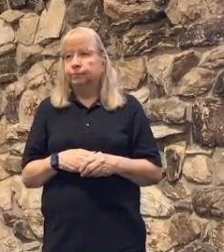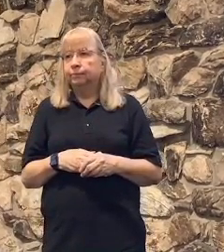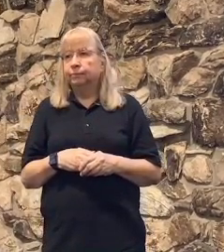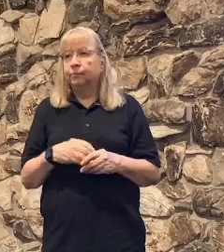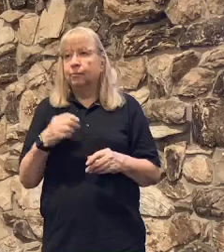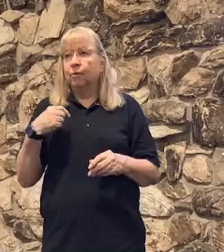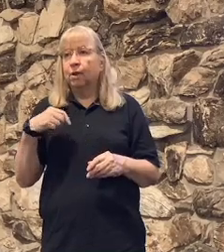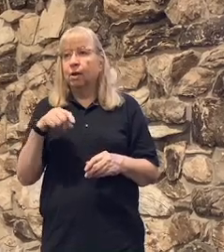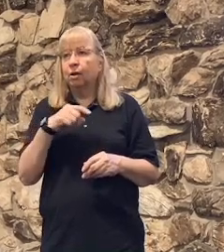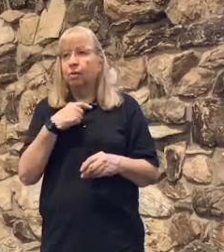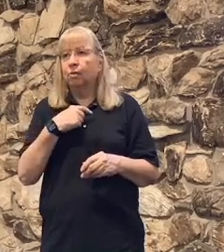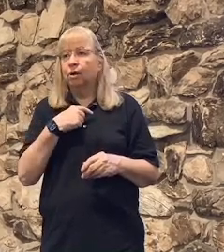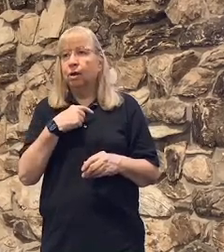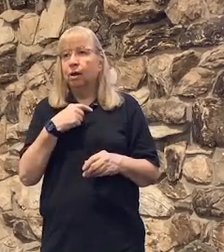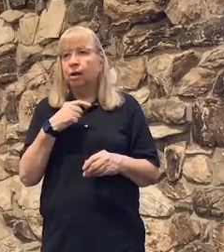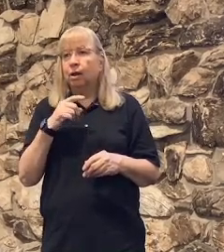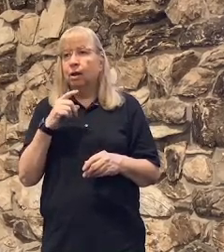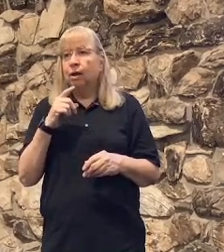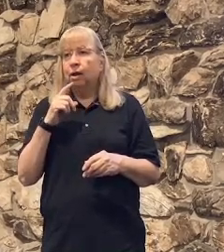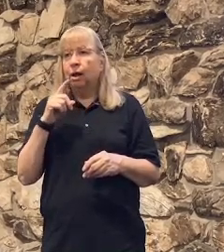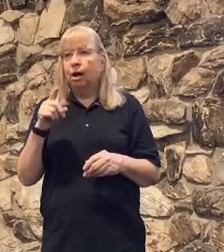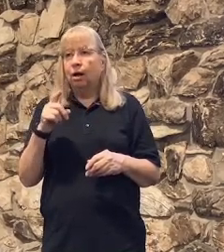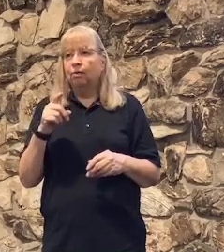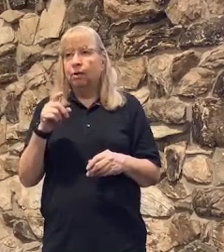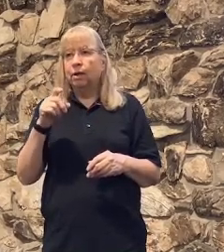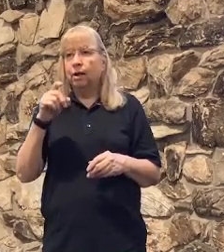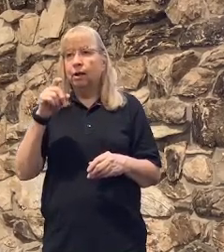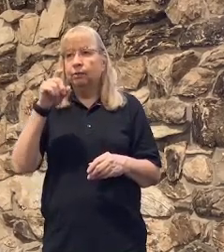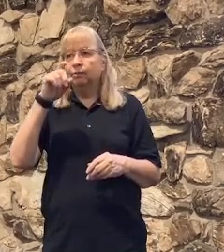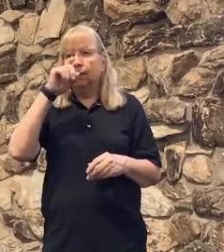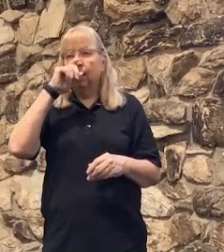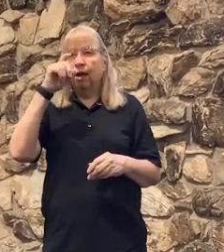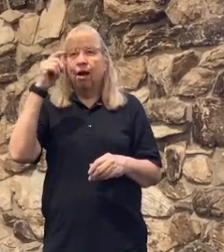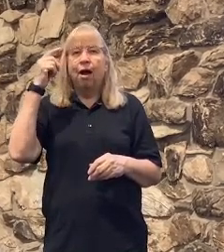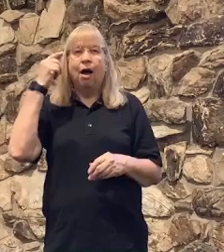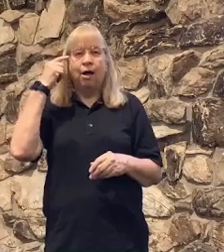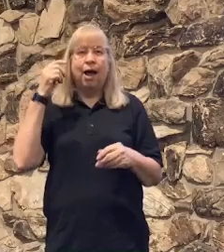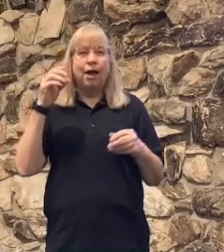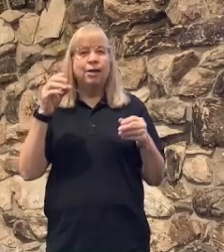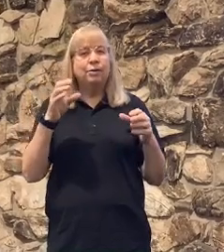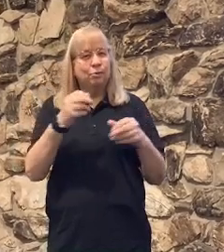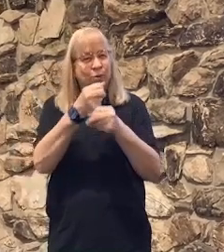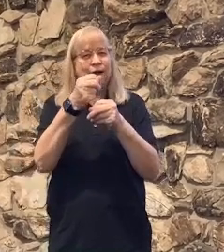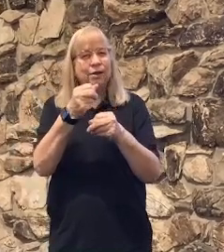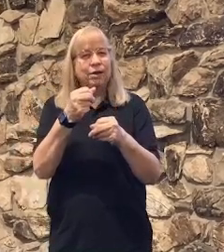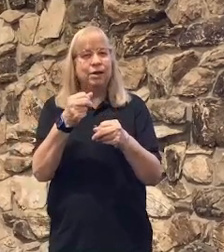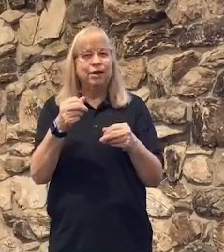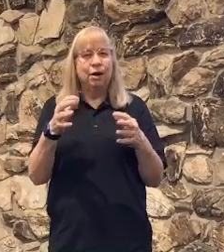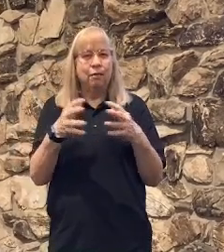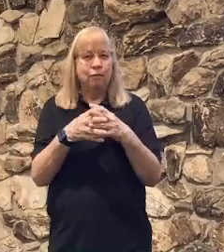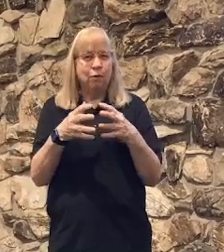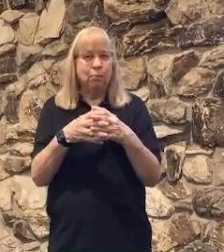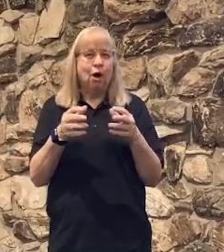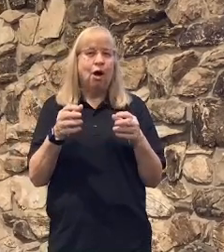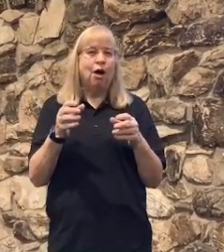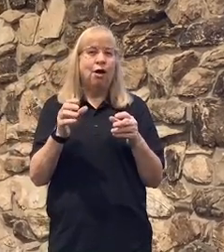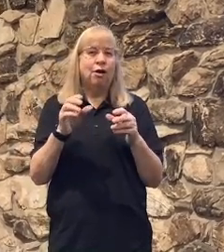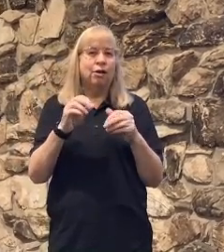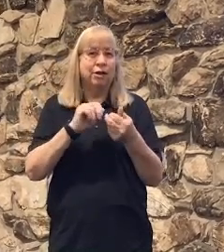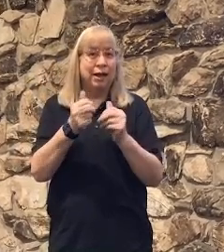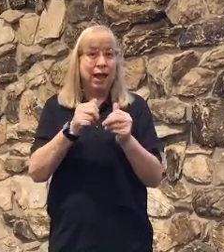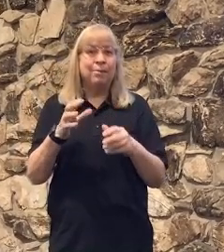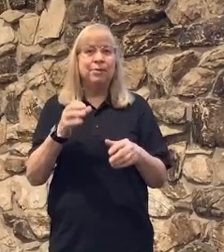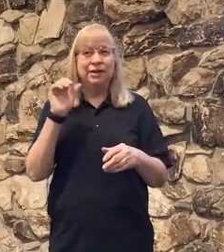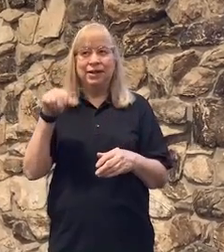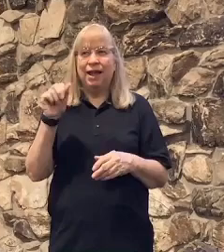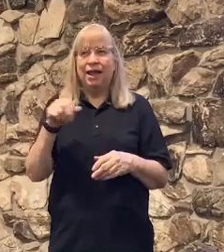We are so excited about the Hawkeyes that's winning for the football game. Hawkeyes won the football game. Yes, they